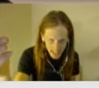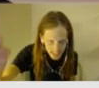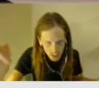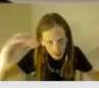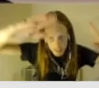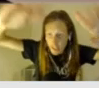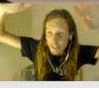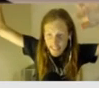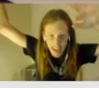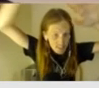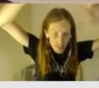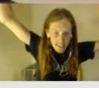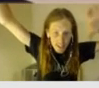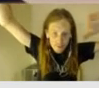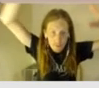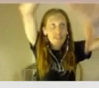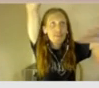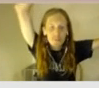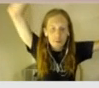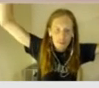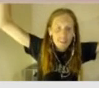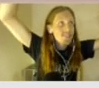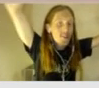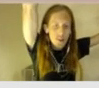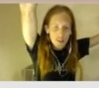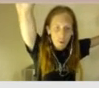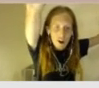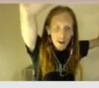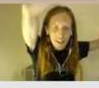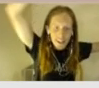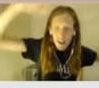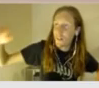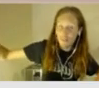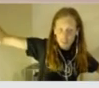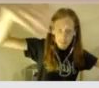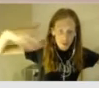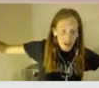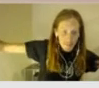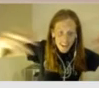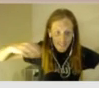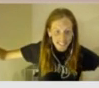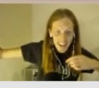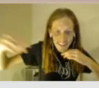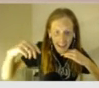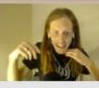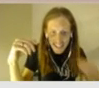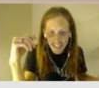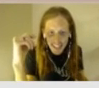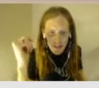like these, you know, these nice 10, 15 foot prints on the wall of these people who come in there every day,